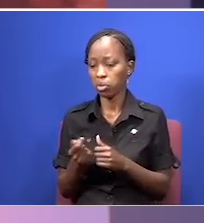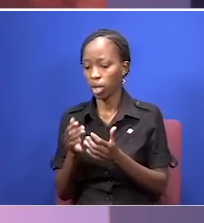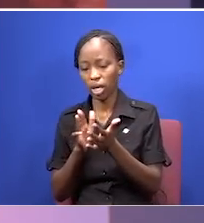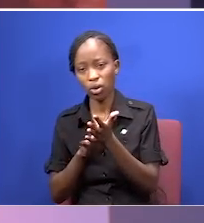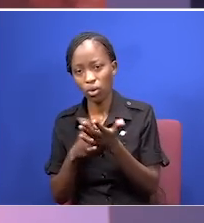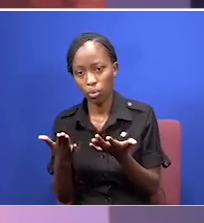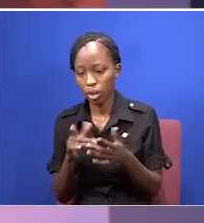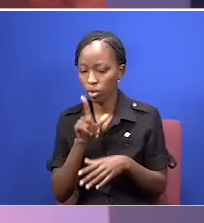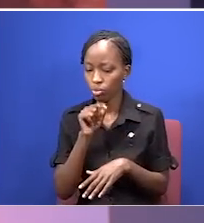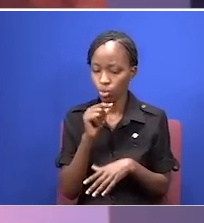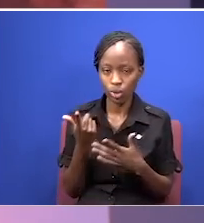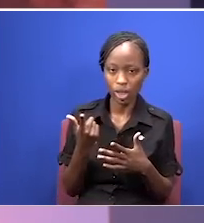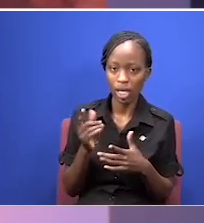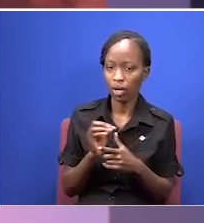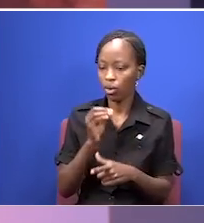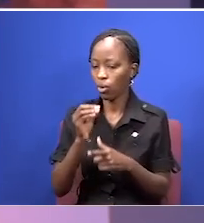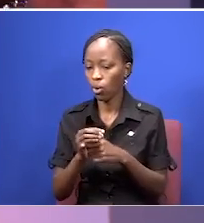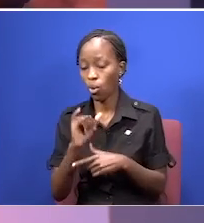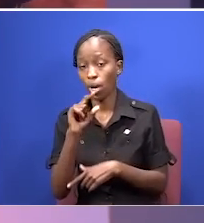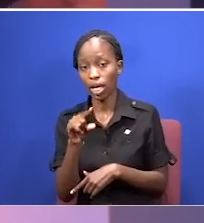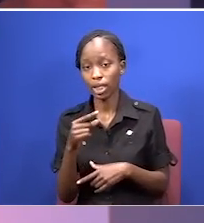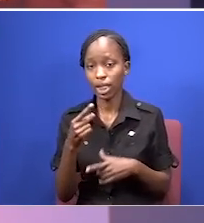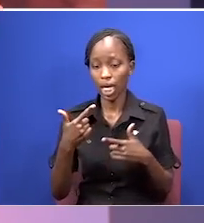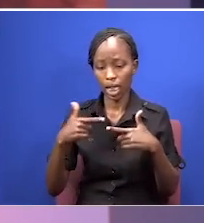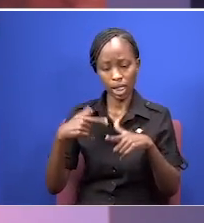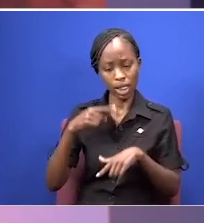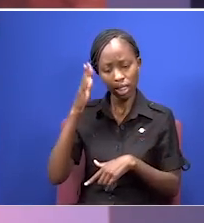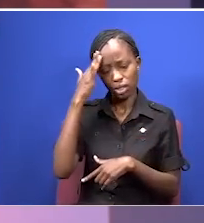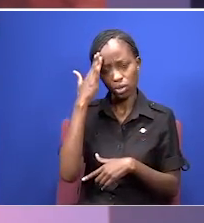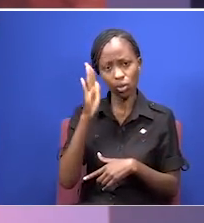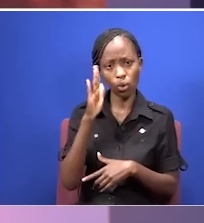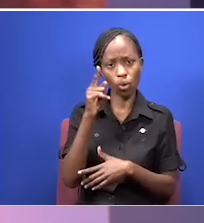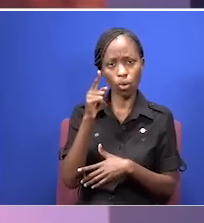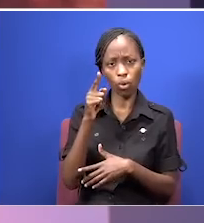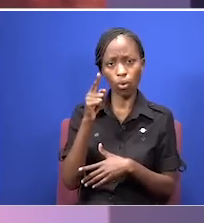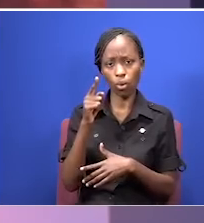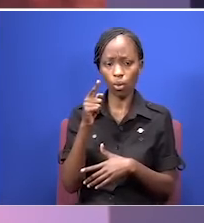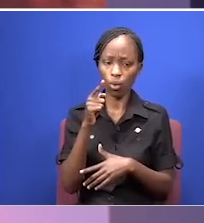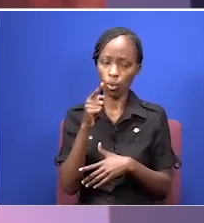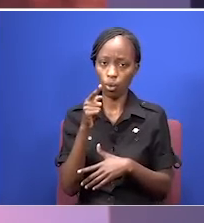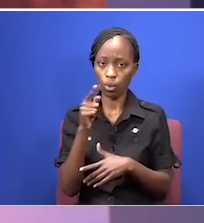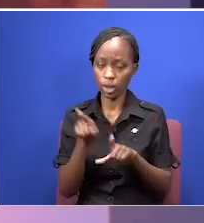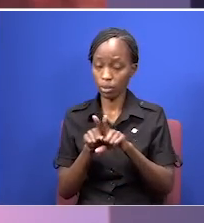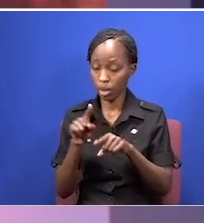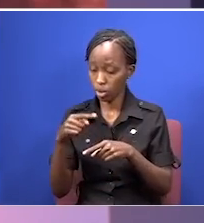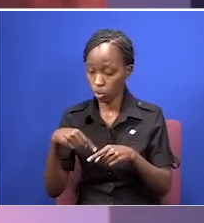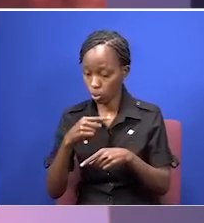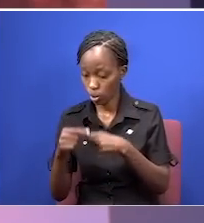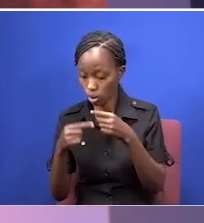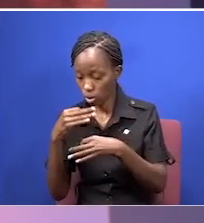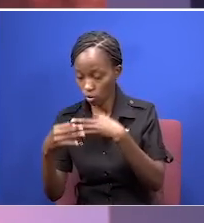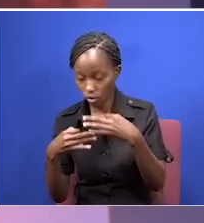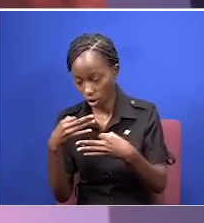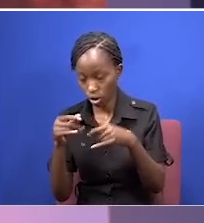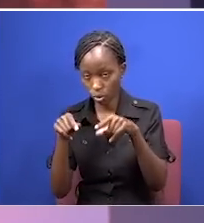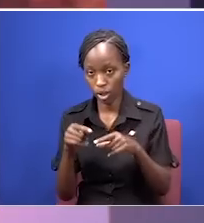or instagram let us know your thoughts and comment as you worship with us today in our